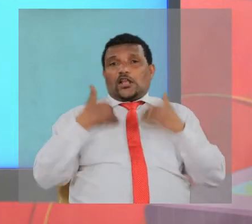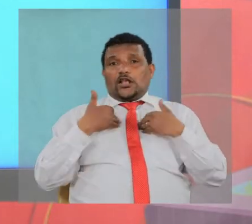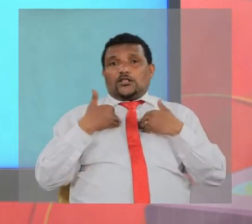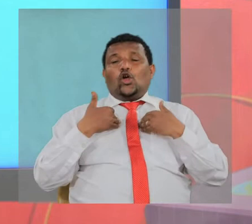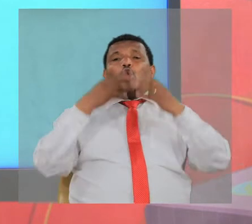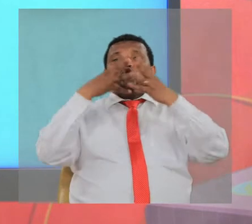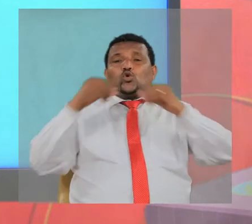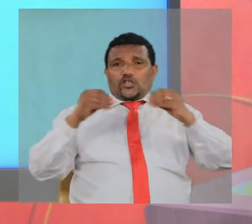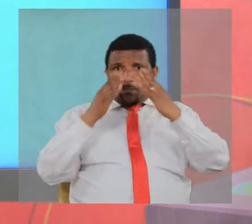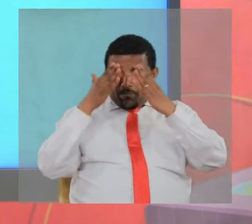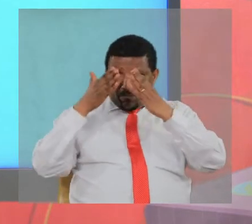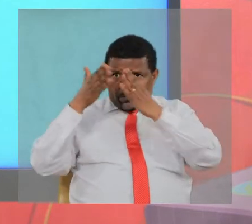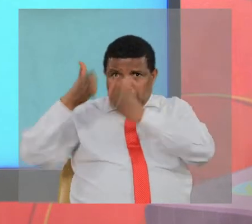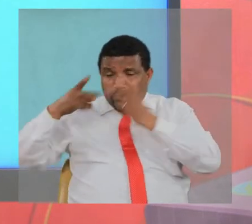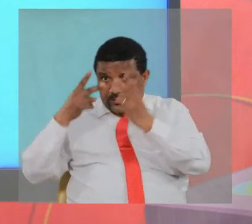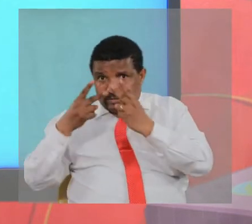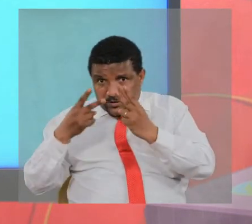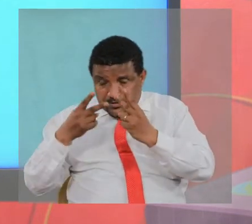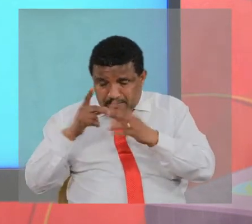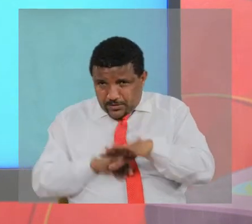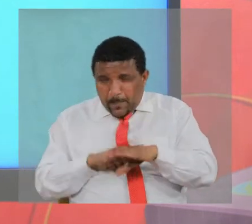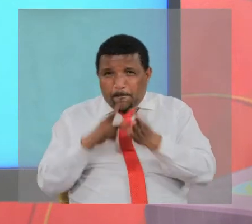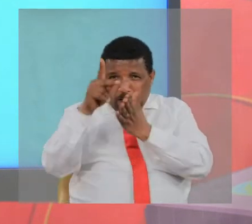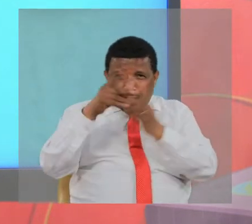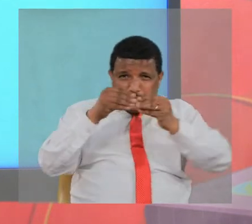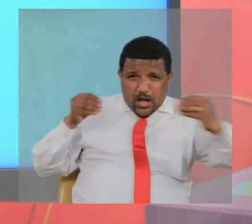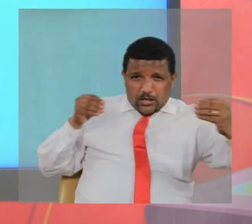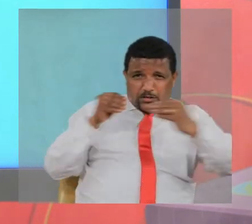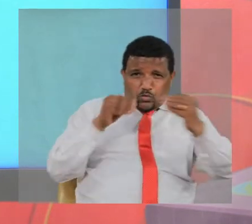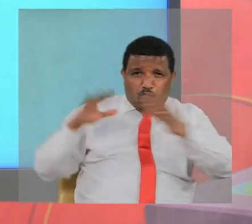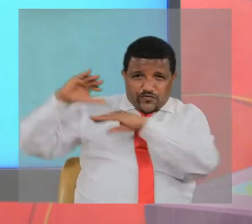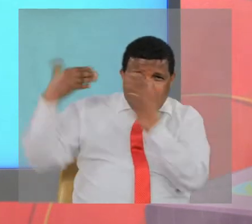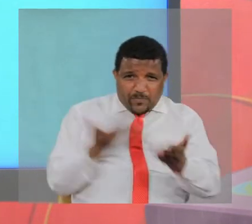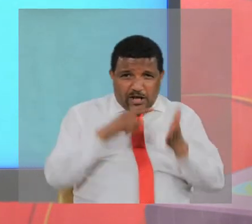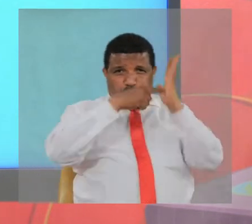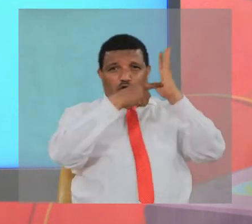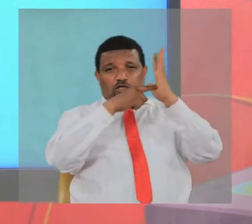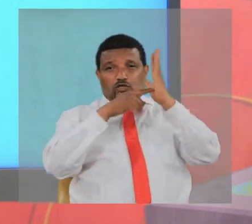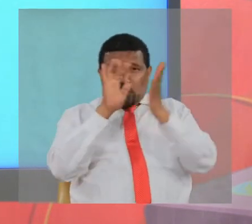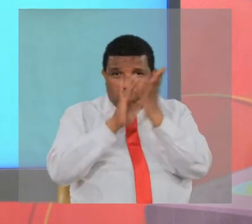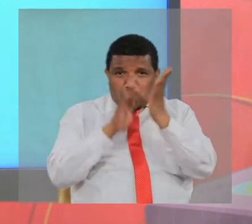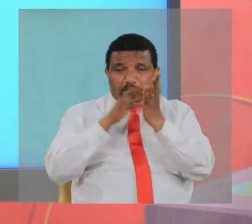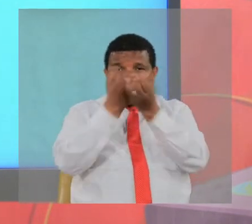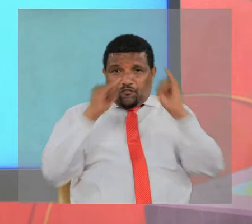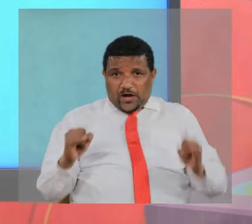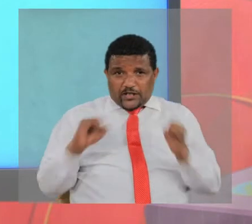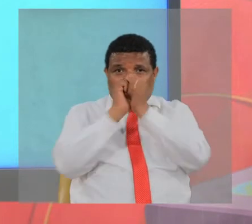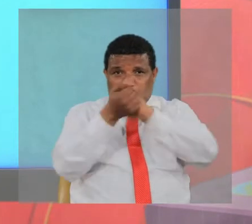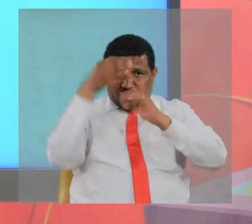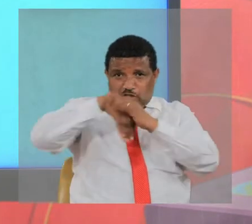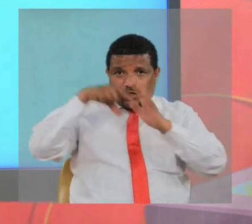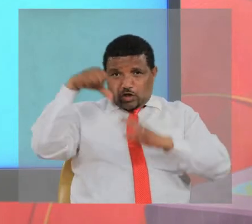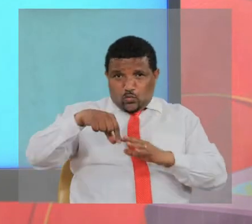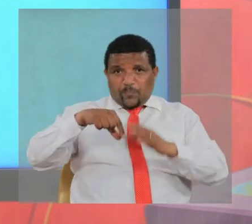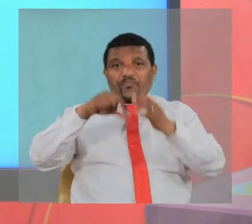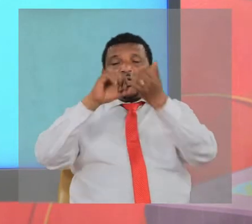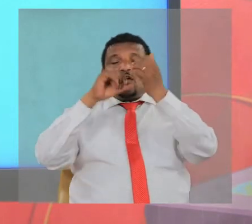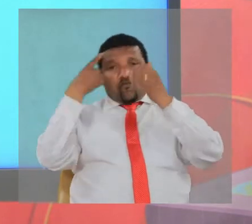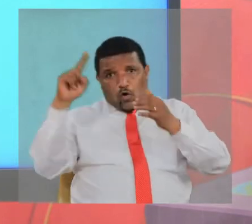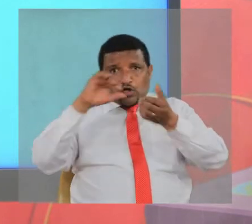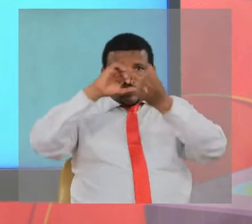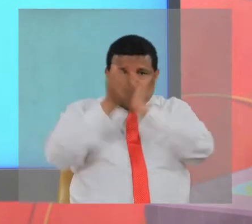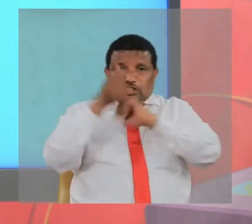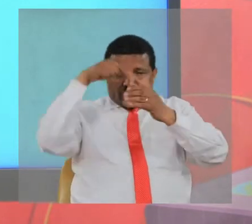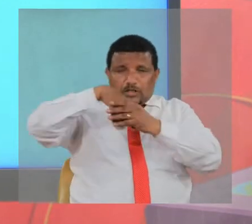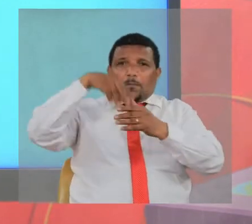part, the price elasticity of supply at a point is calculated by dividing the change in Q for the